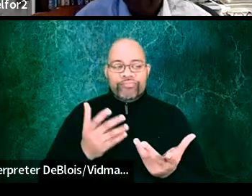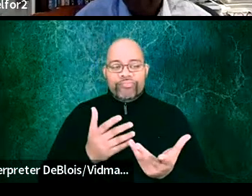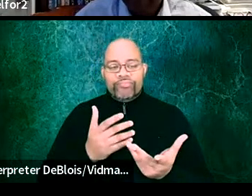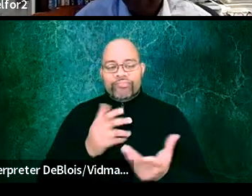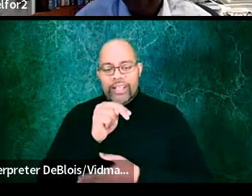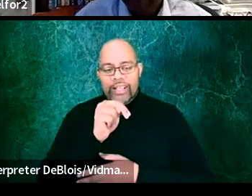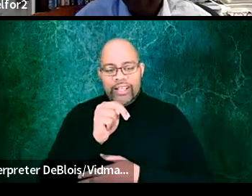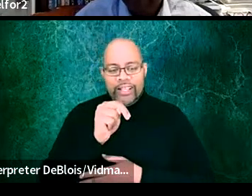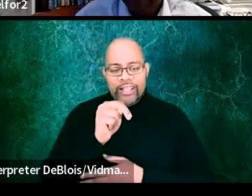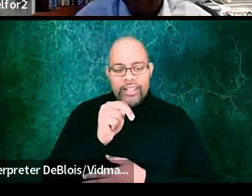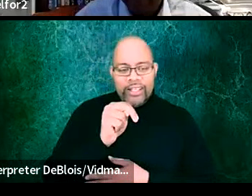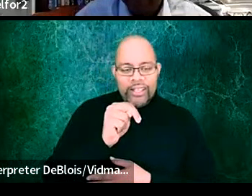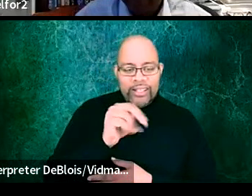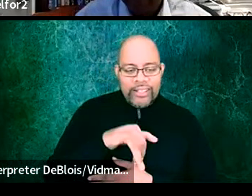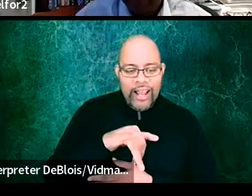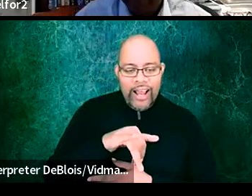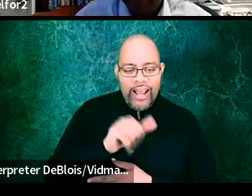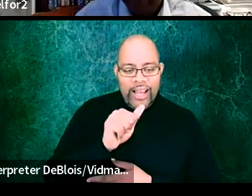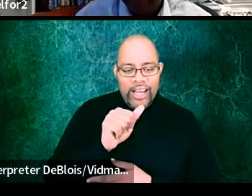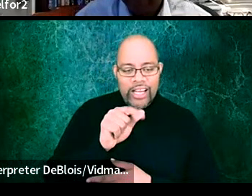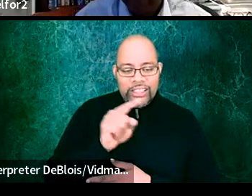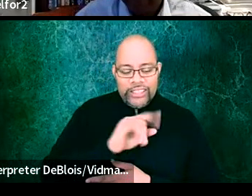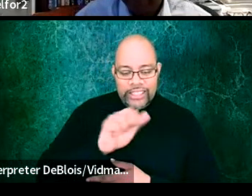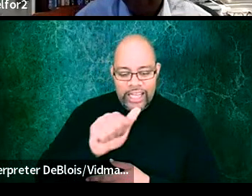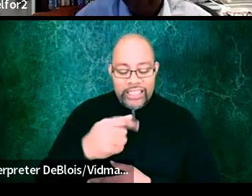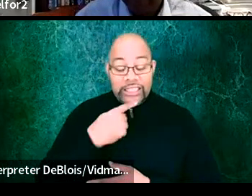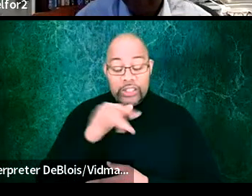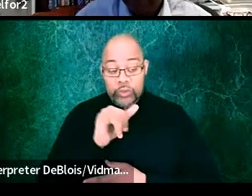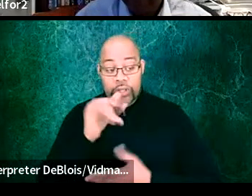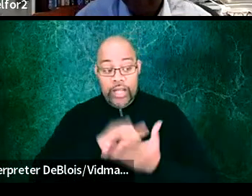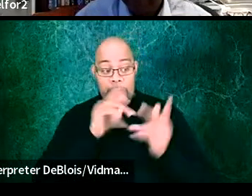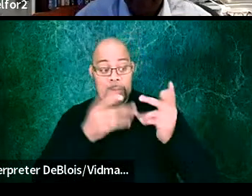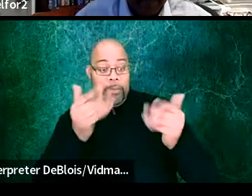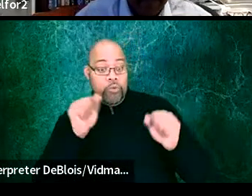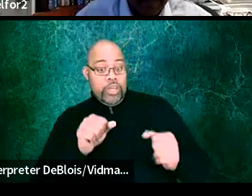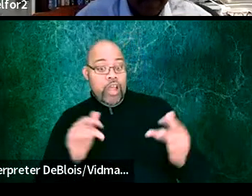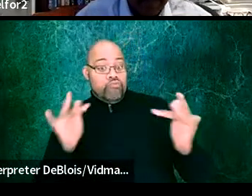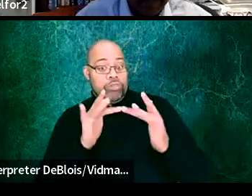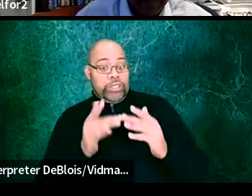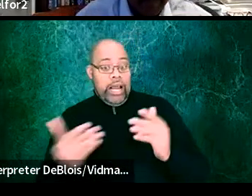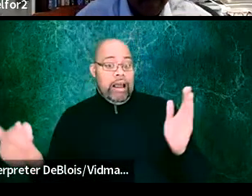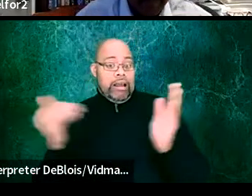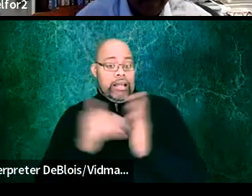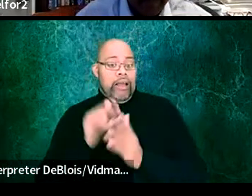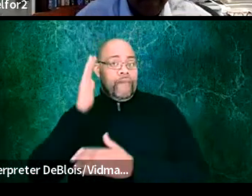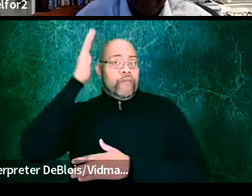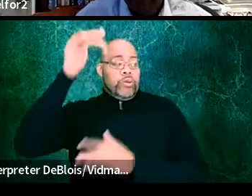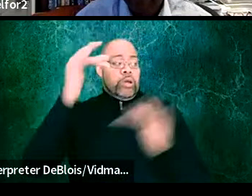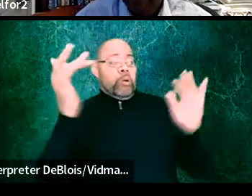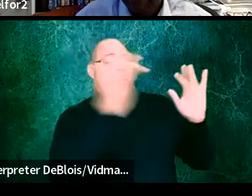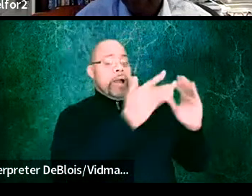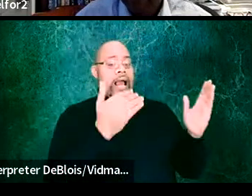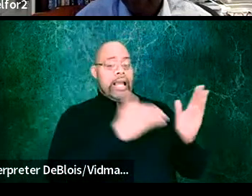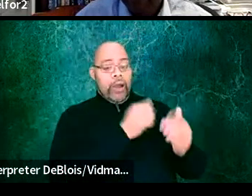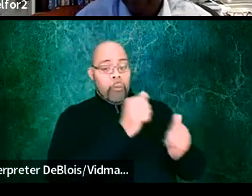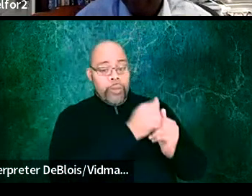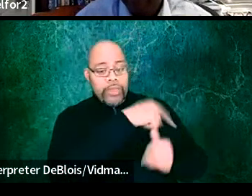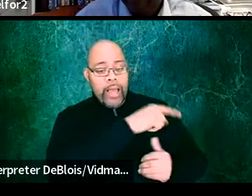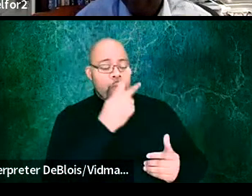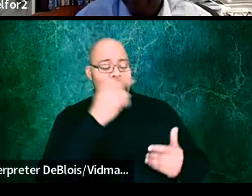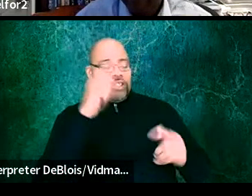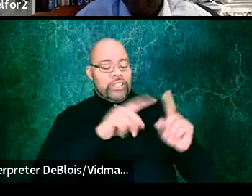Naisha said earlier too, those could be people that you can reach back out to when you're looking for